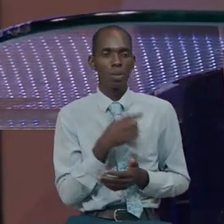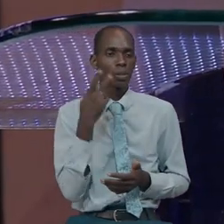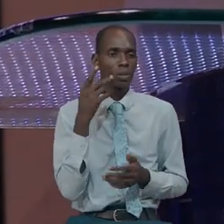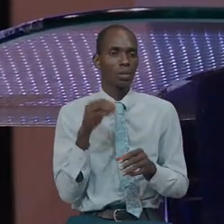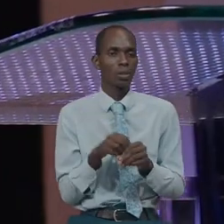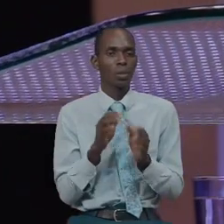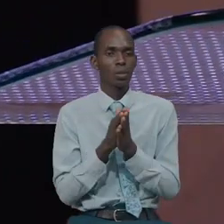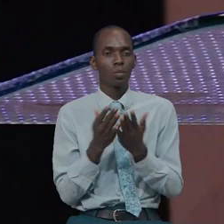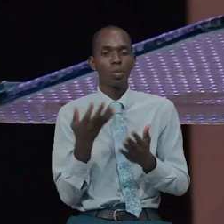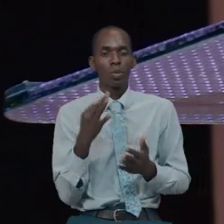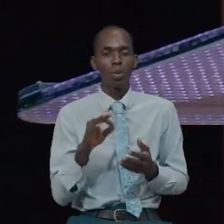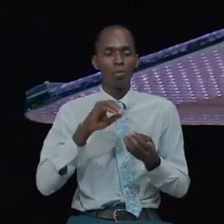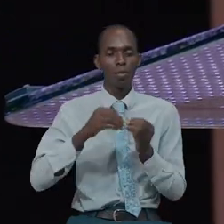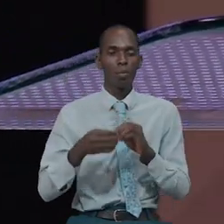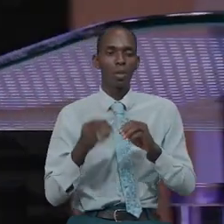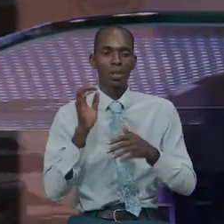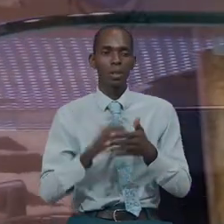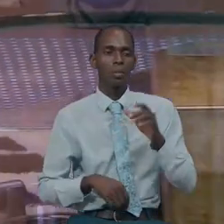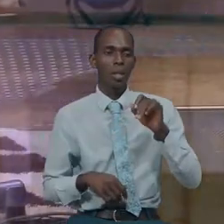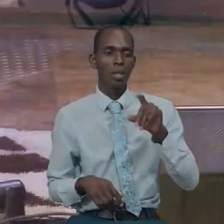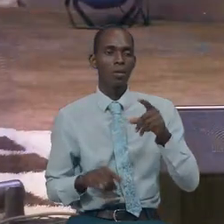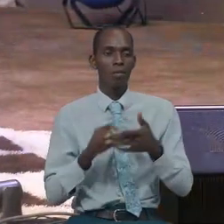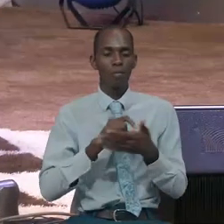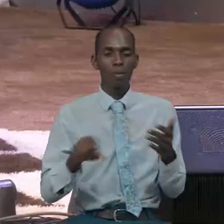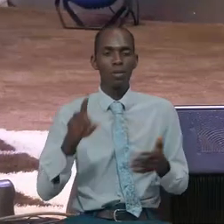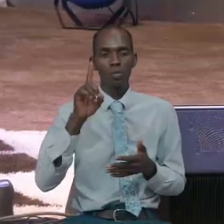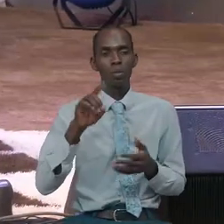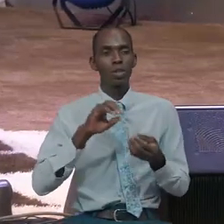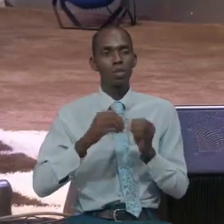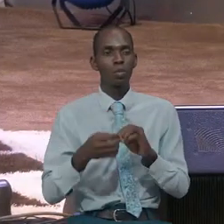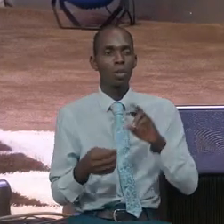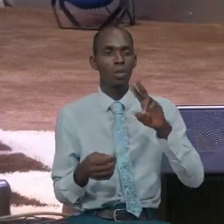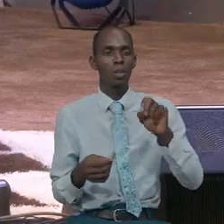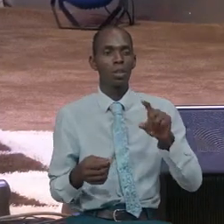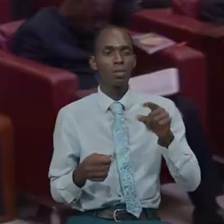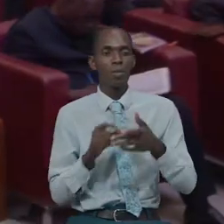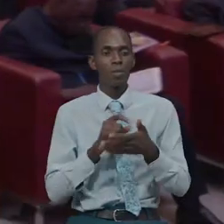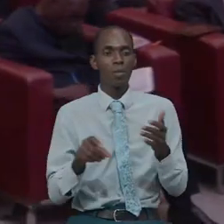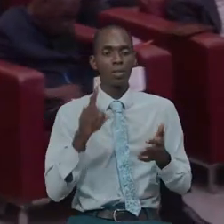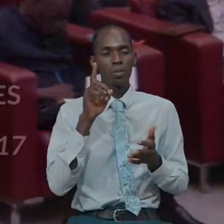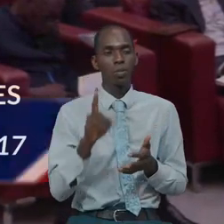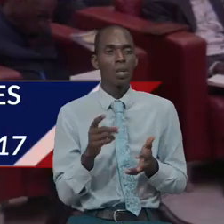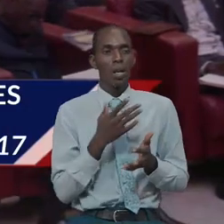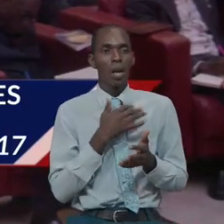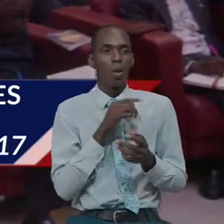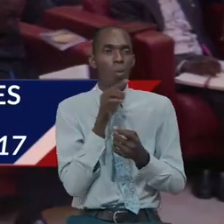chapter 11. I'm reading from verse 1. In Numbers chapter 11, reading from verse 1.